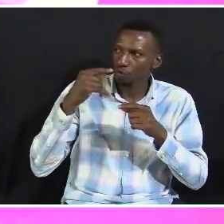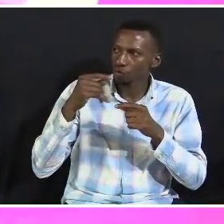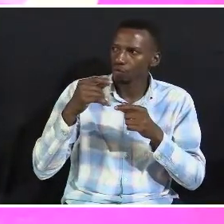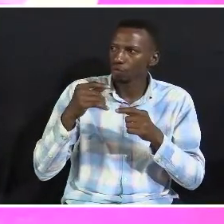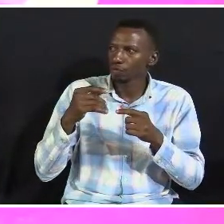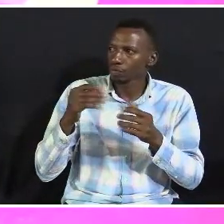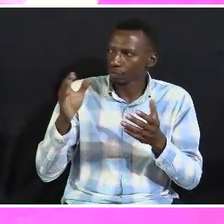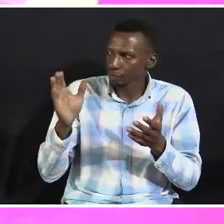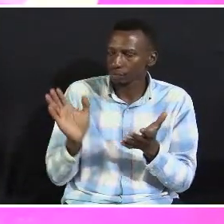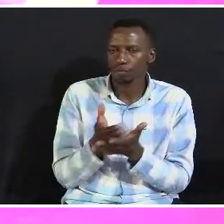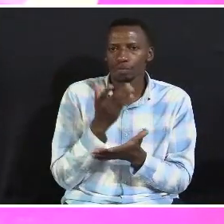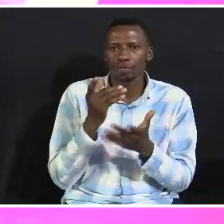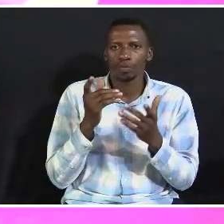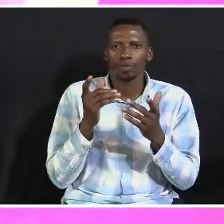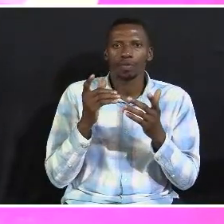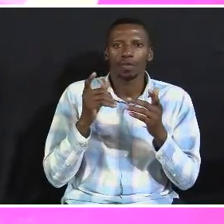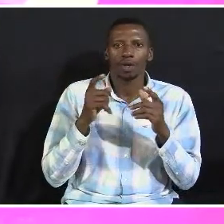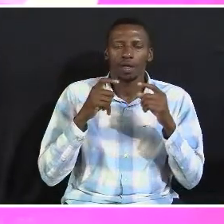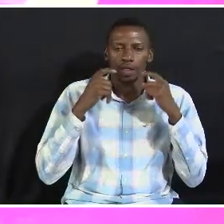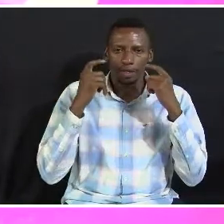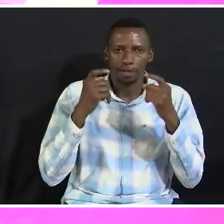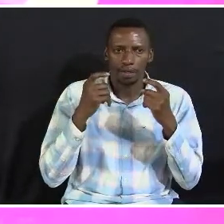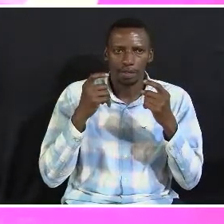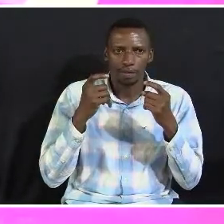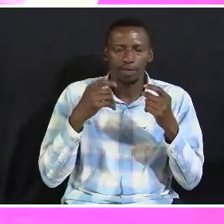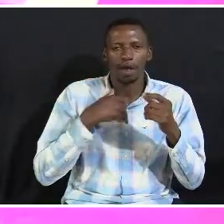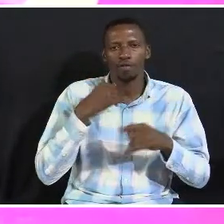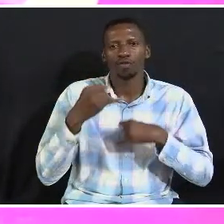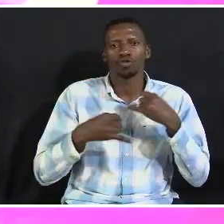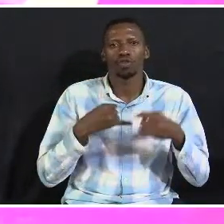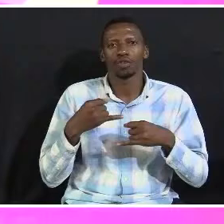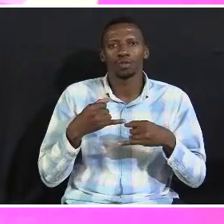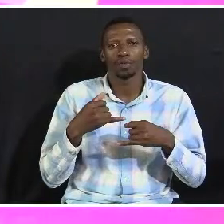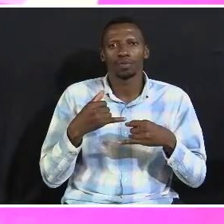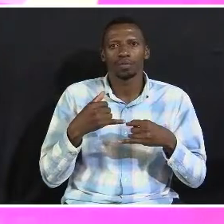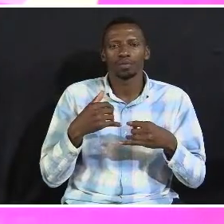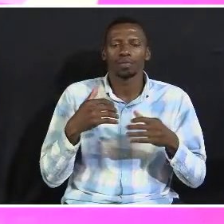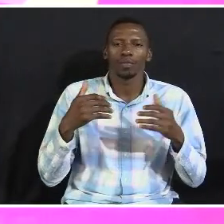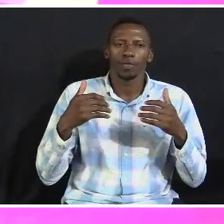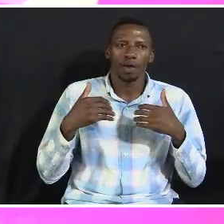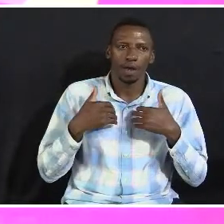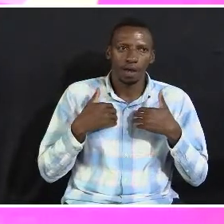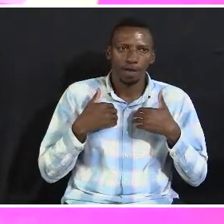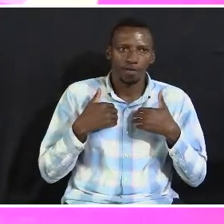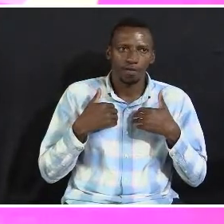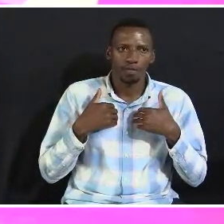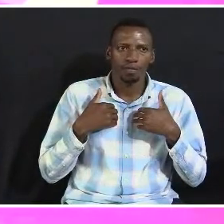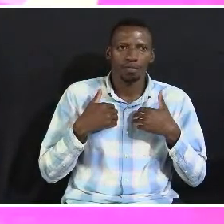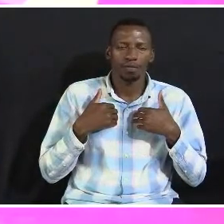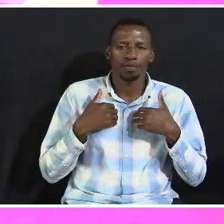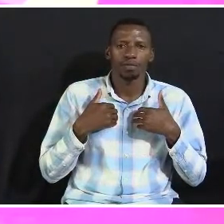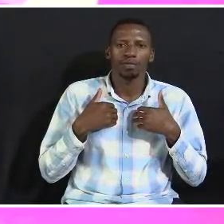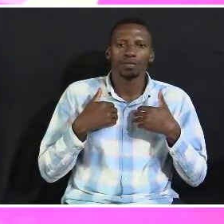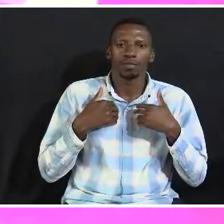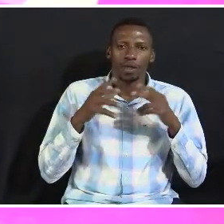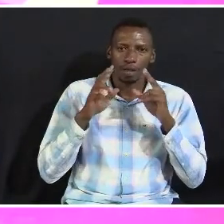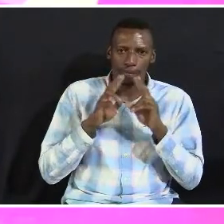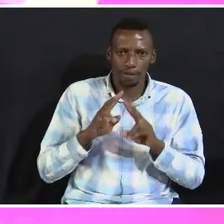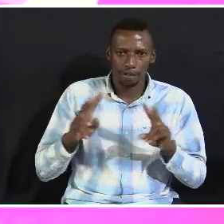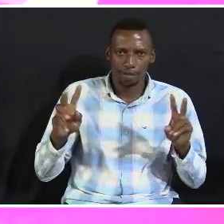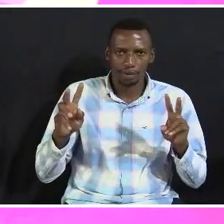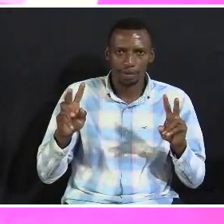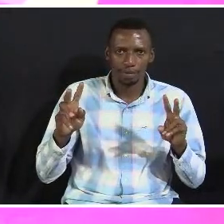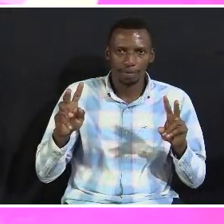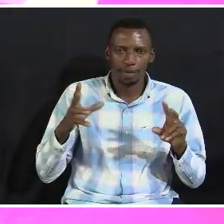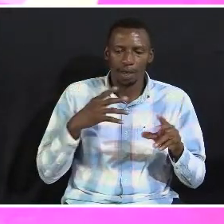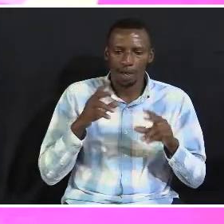our lives, there is joy. When the Lamb of God who takes away the sin of the world is in our lives, there is peace, and